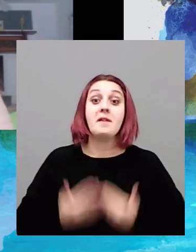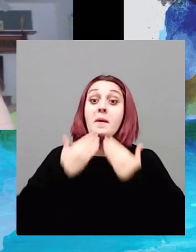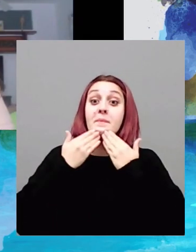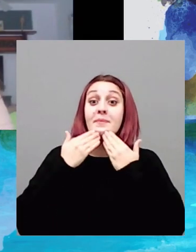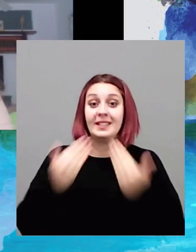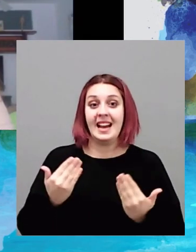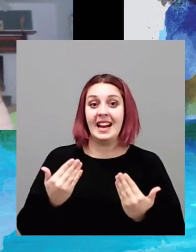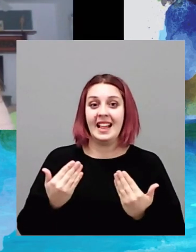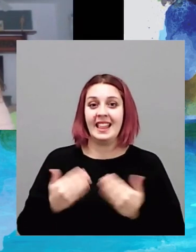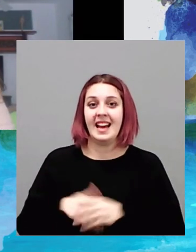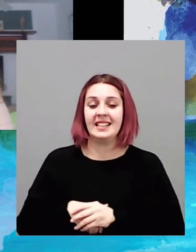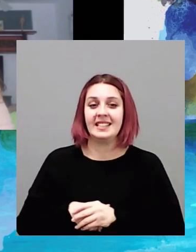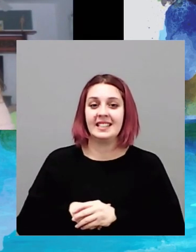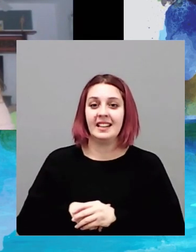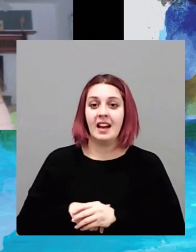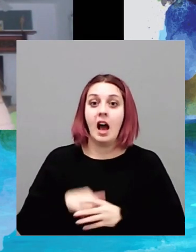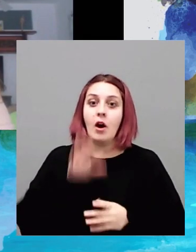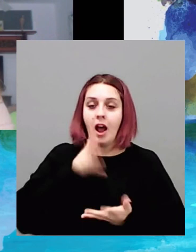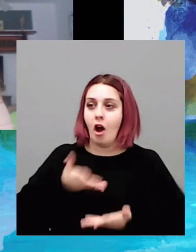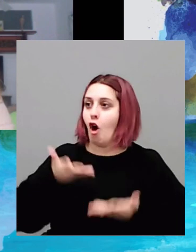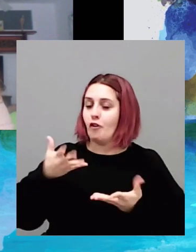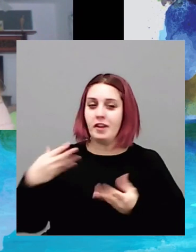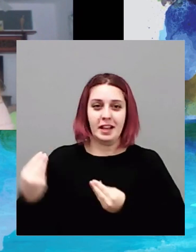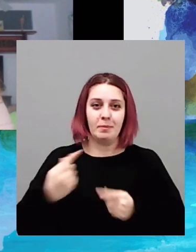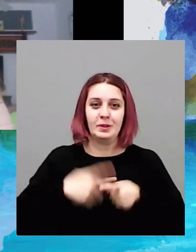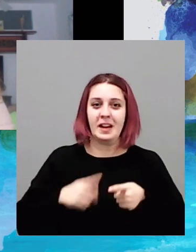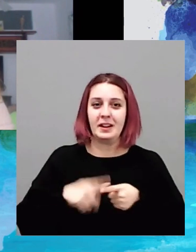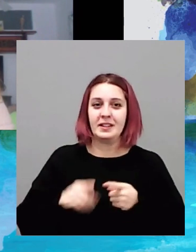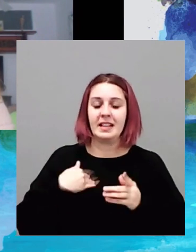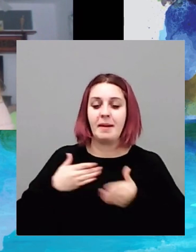Thank you very much. You have lots of offers